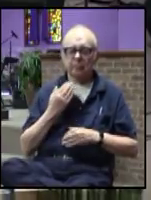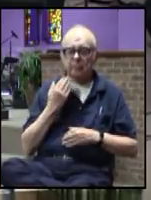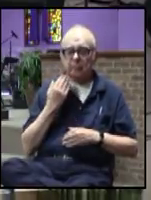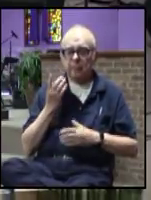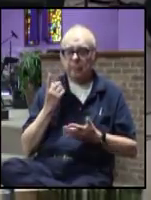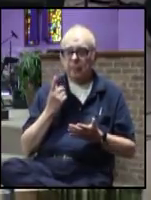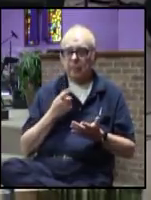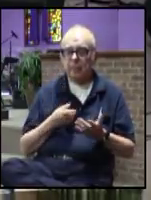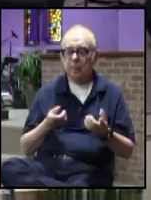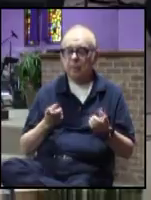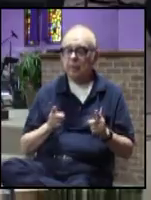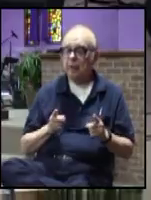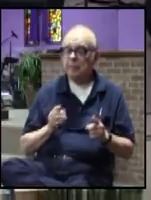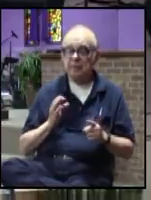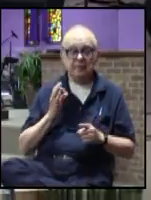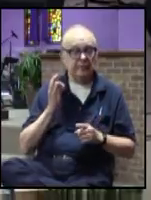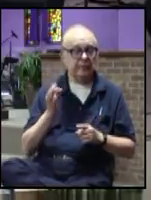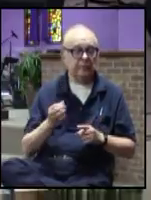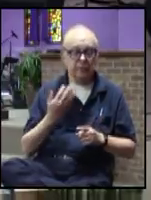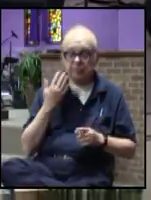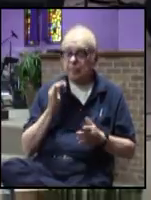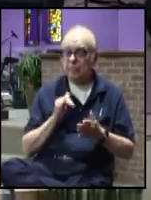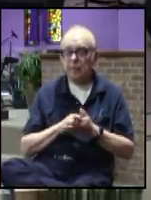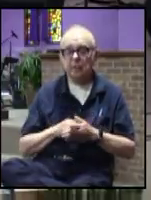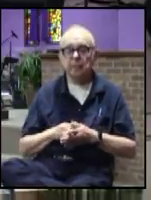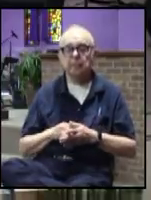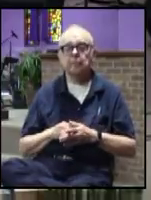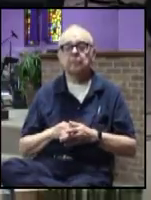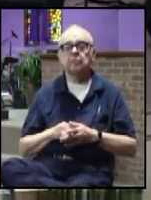You don't know what's coming next down the road.